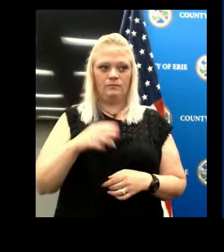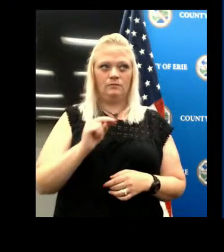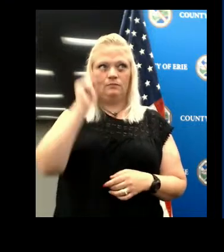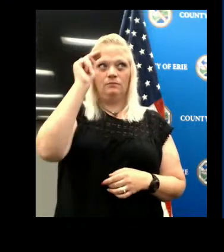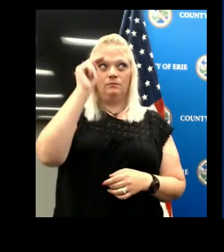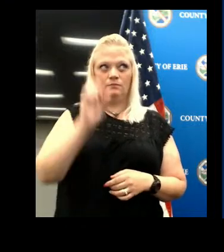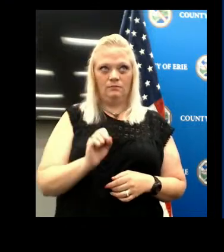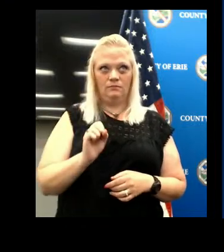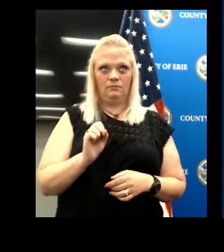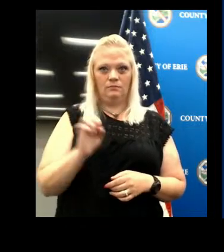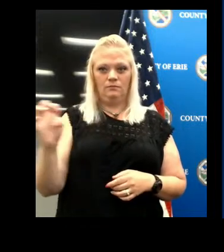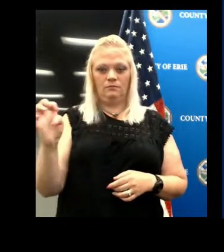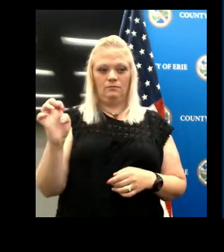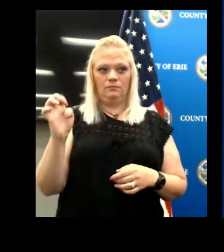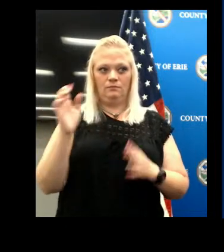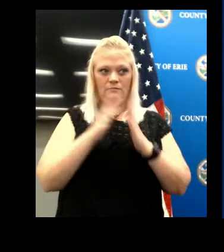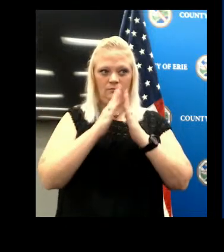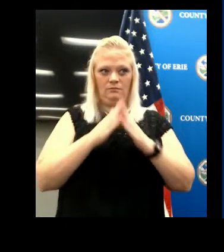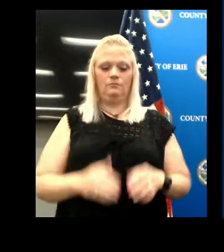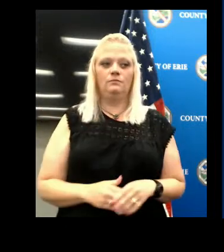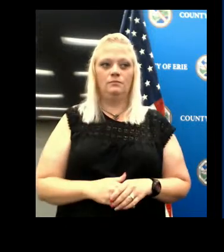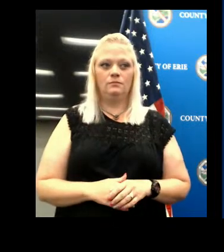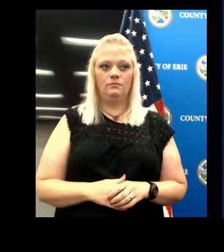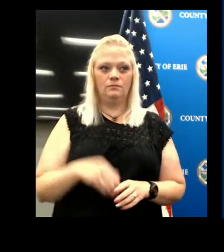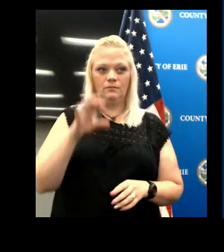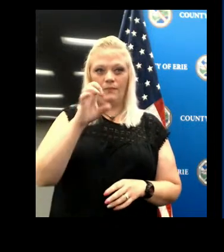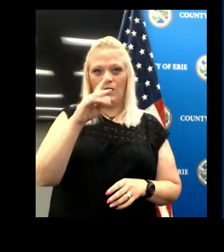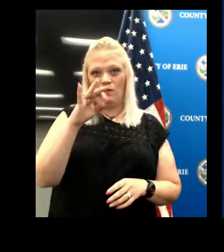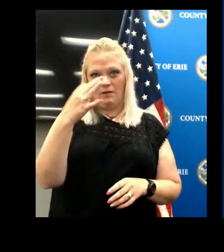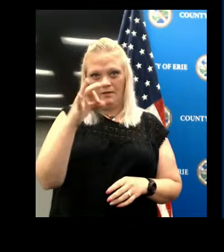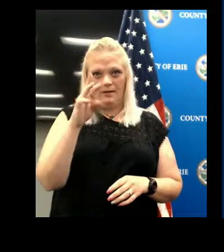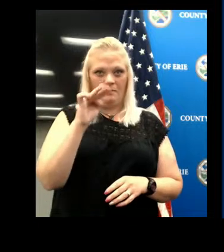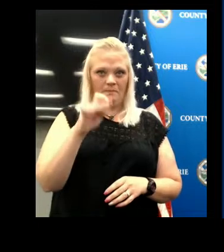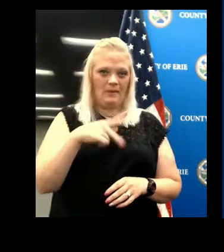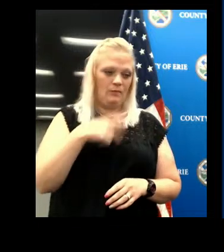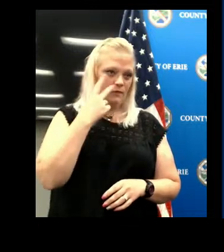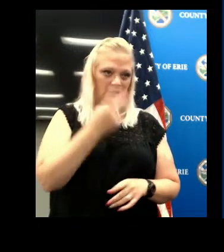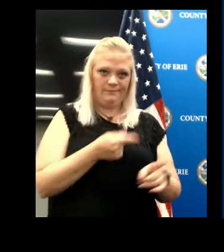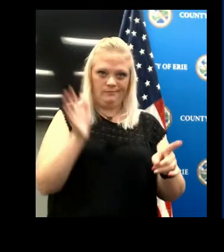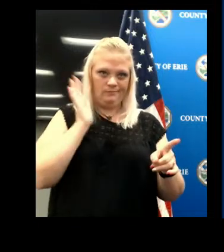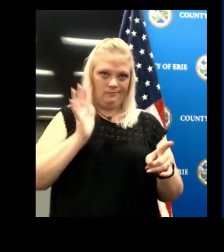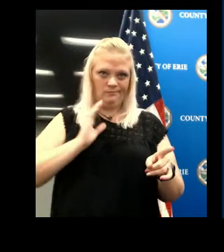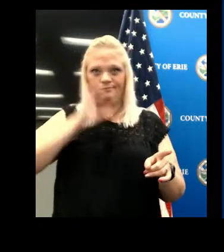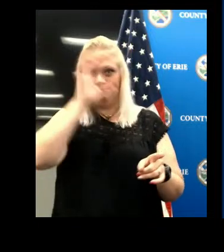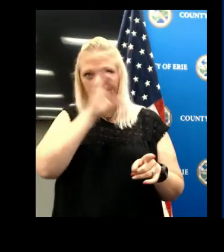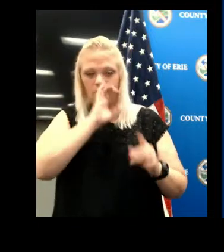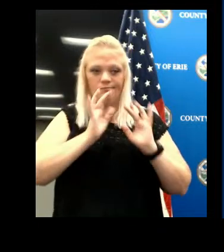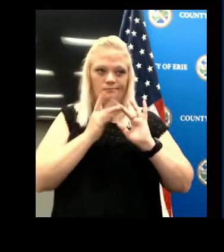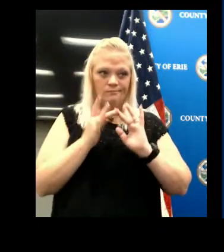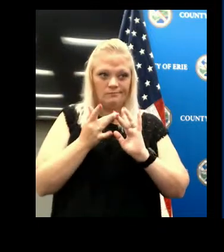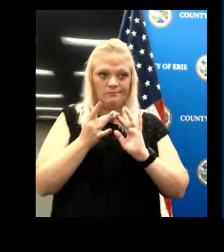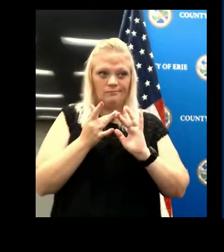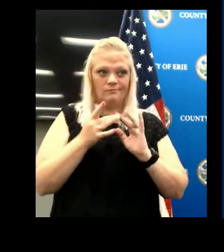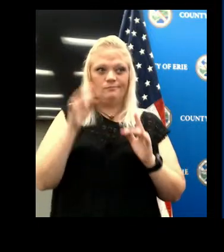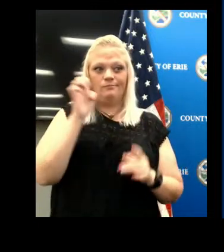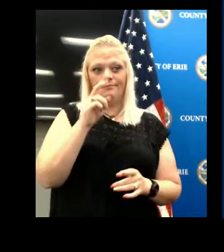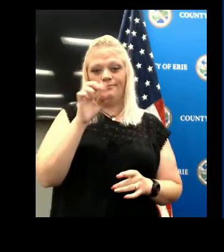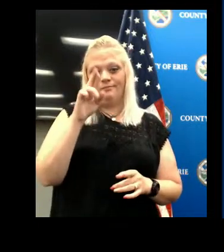and east, and the city. COVID-19 map, you've seen this before. We have a searchable map online. You go